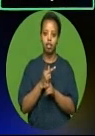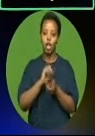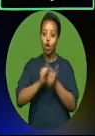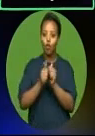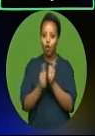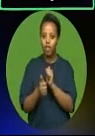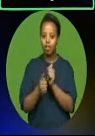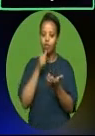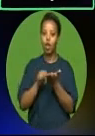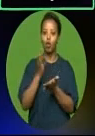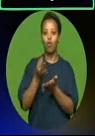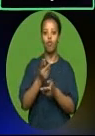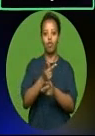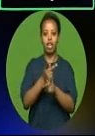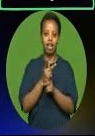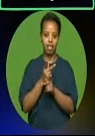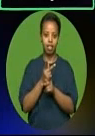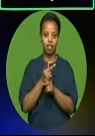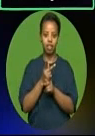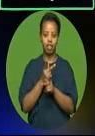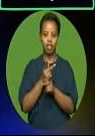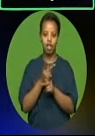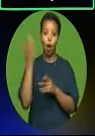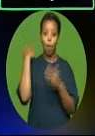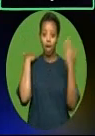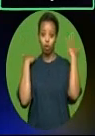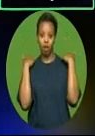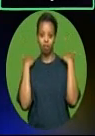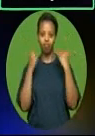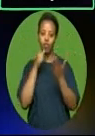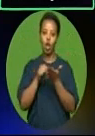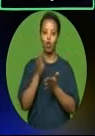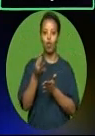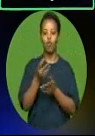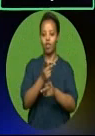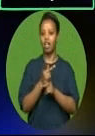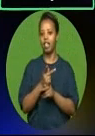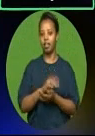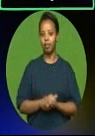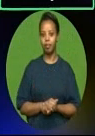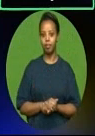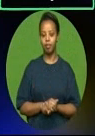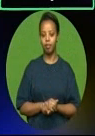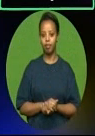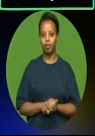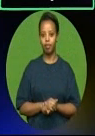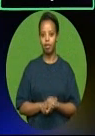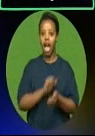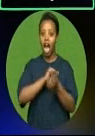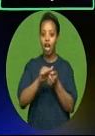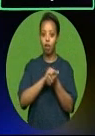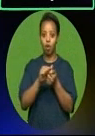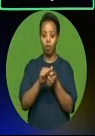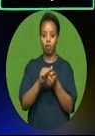revolving letter of credit, back-to-back letter of credit. A